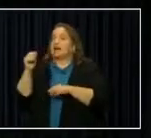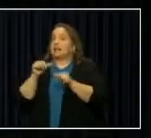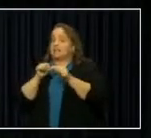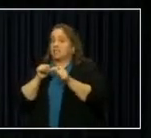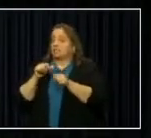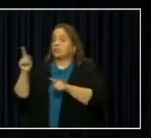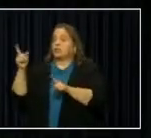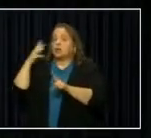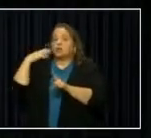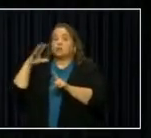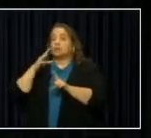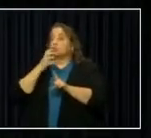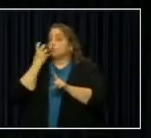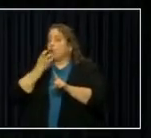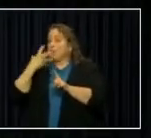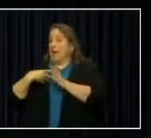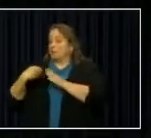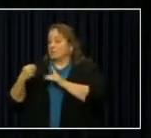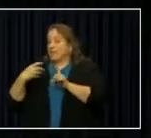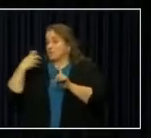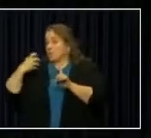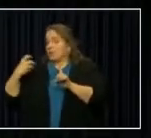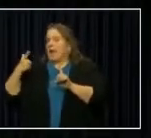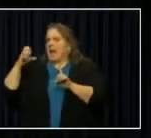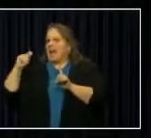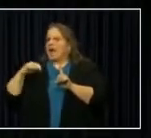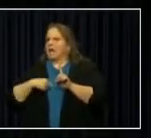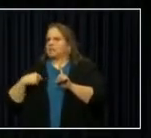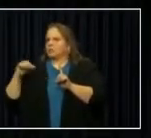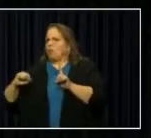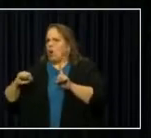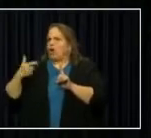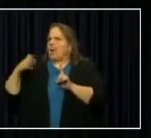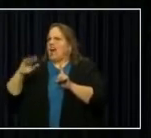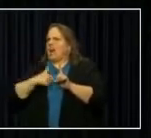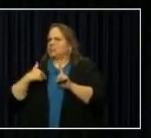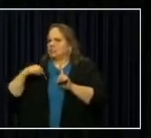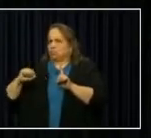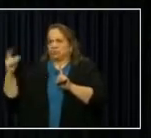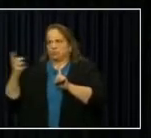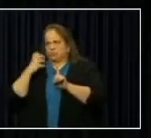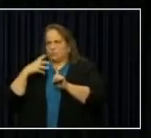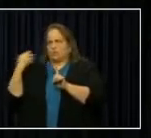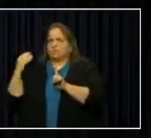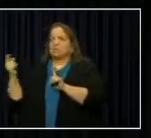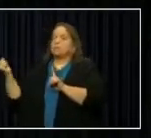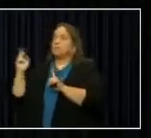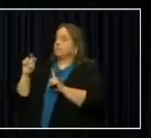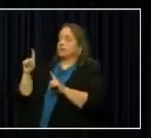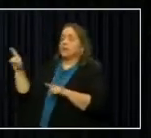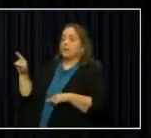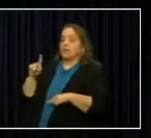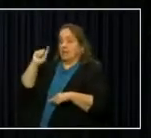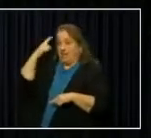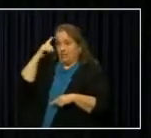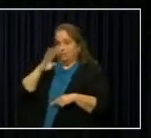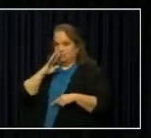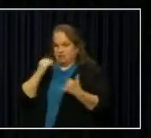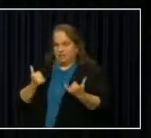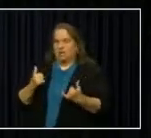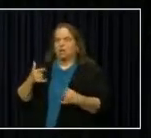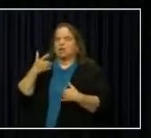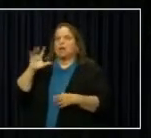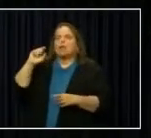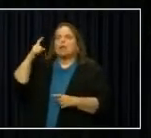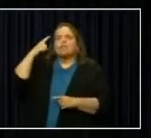continue. So we have new guidance from the White House on essential businesses and the different steps you take after people test positive.